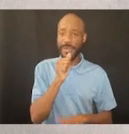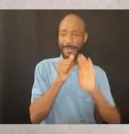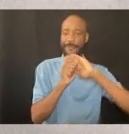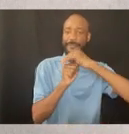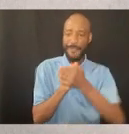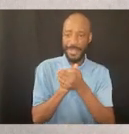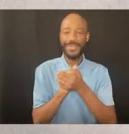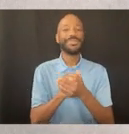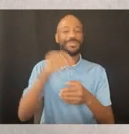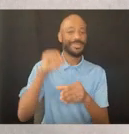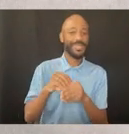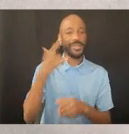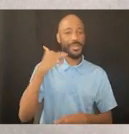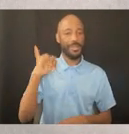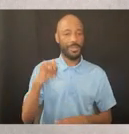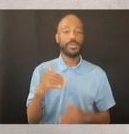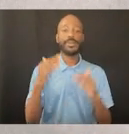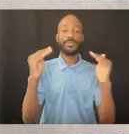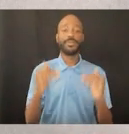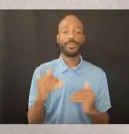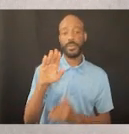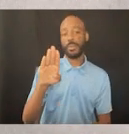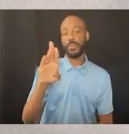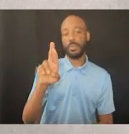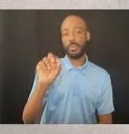Grimm. This is Whetted Vex,